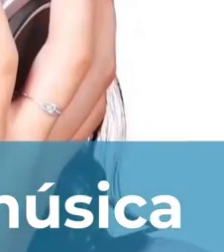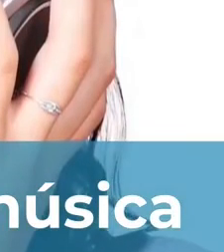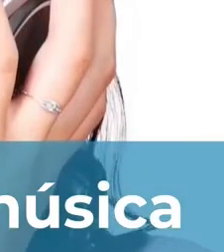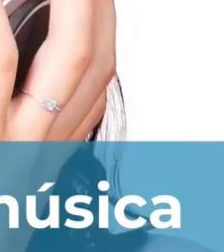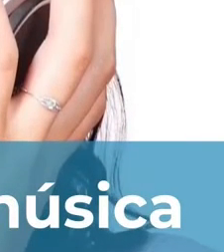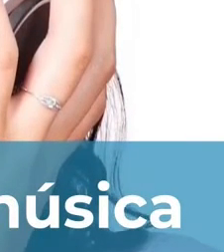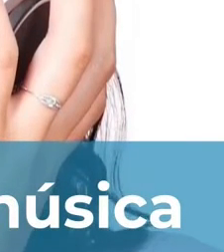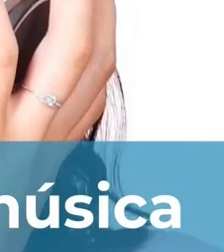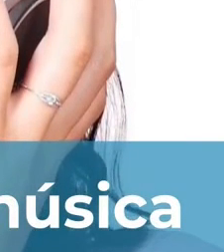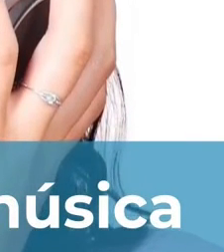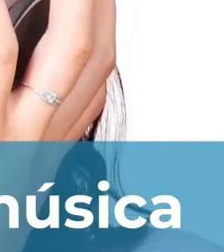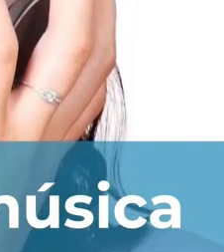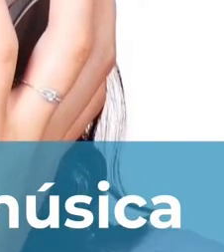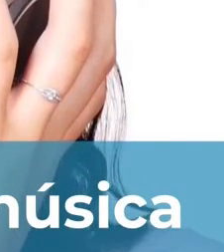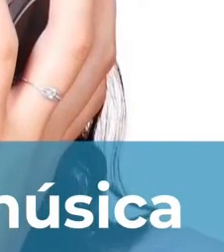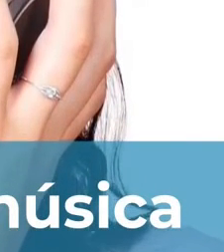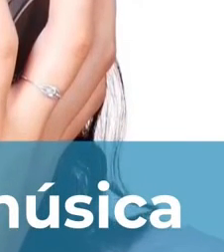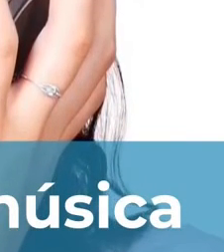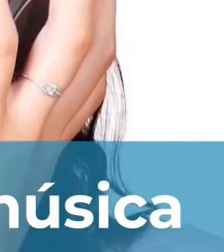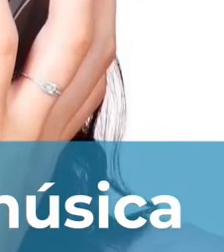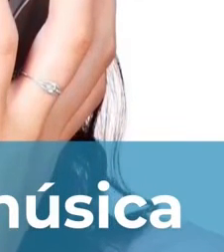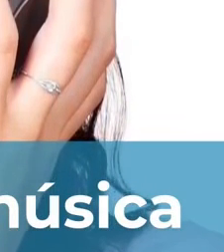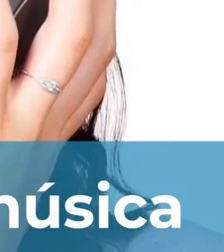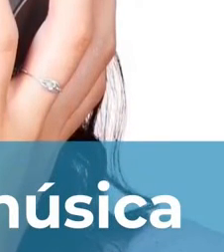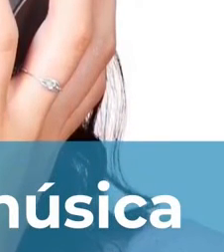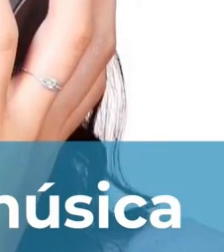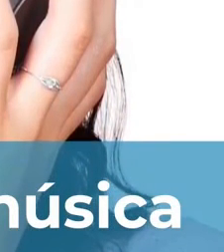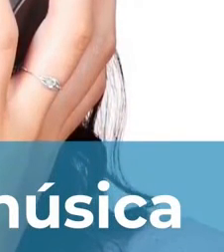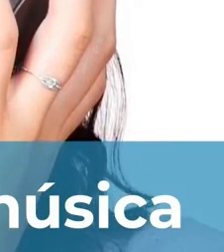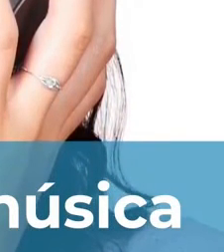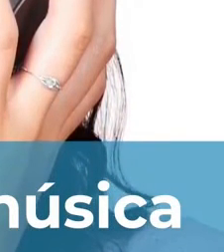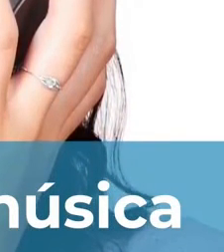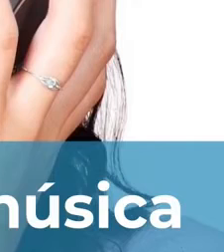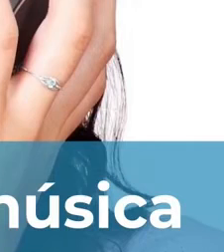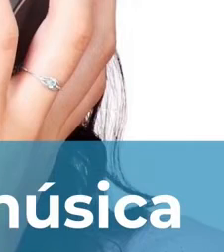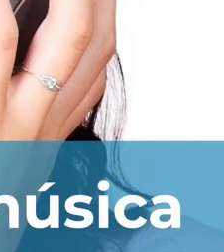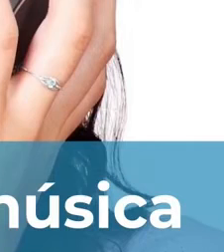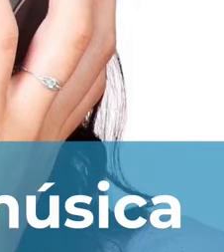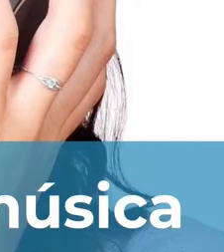Listen to music. Escutar música.